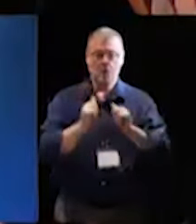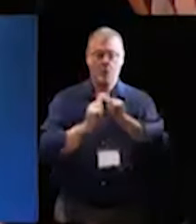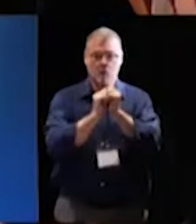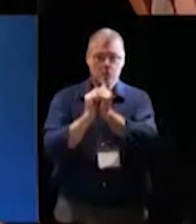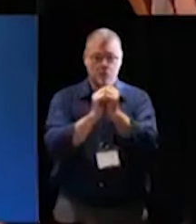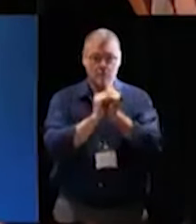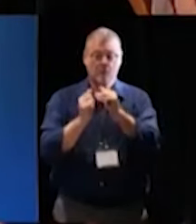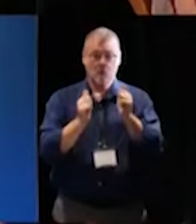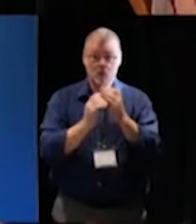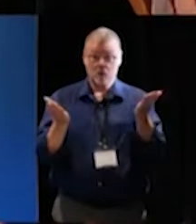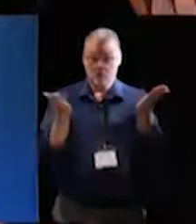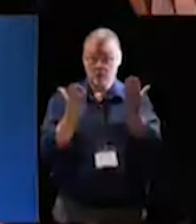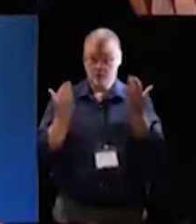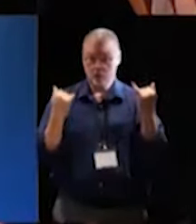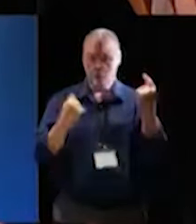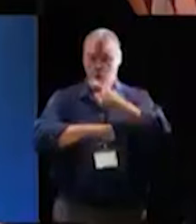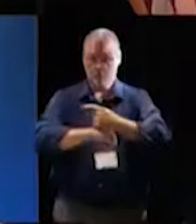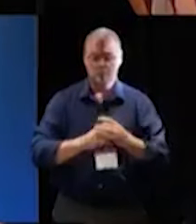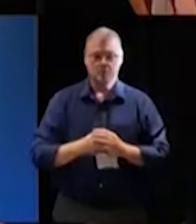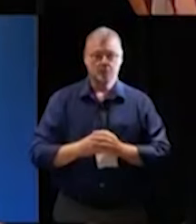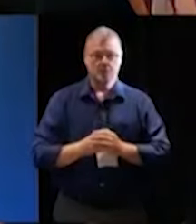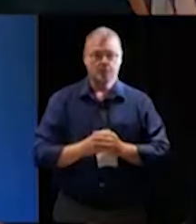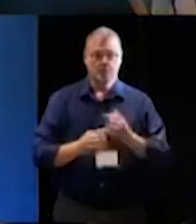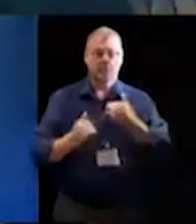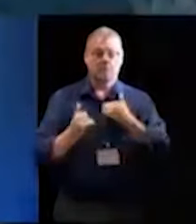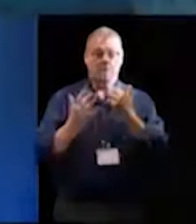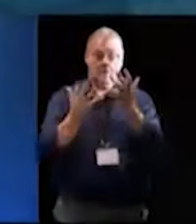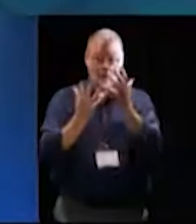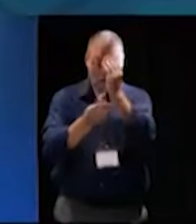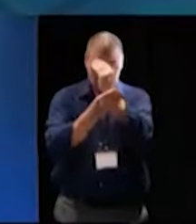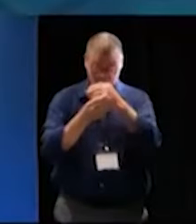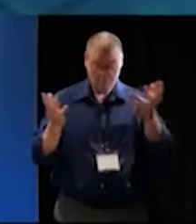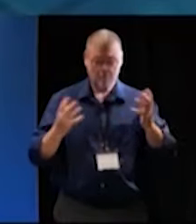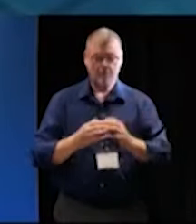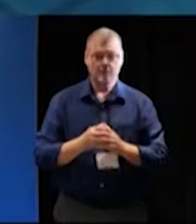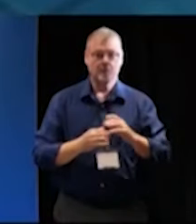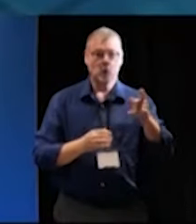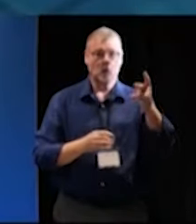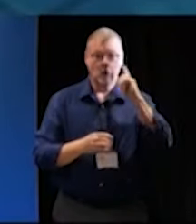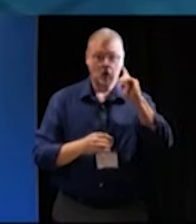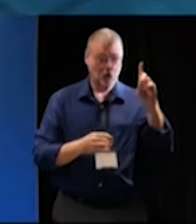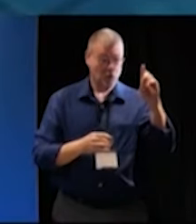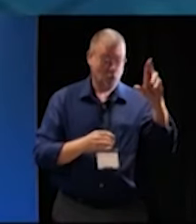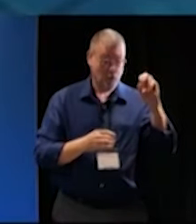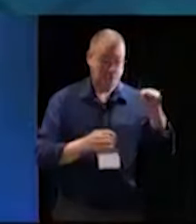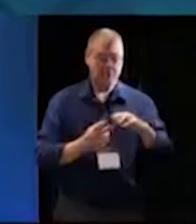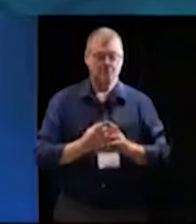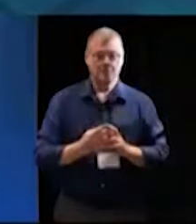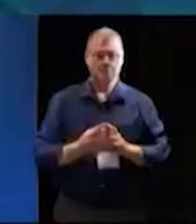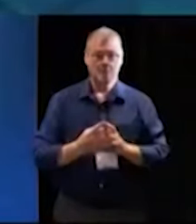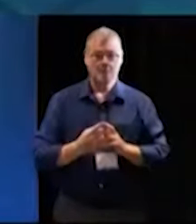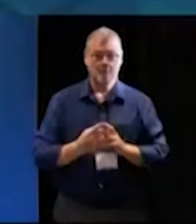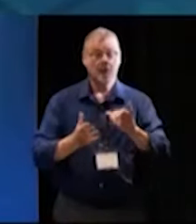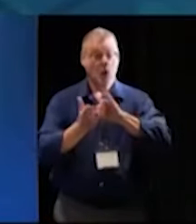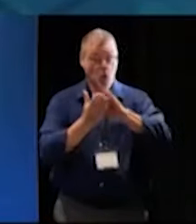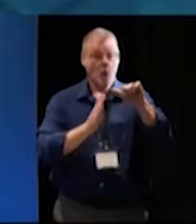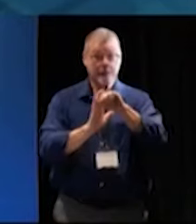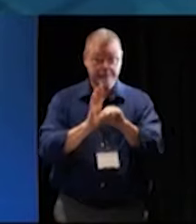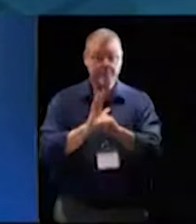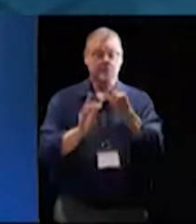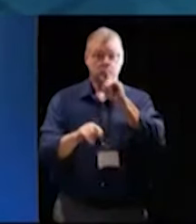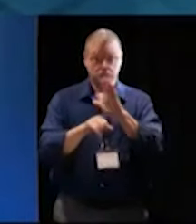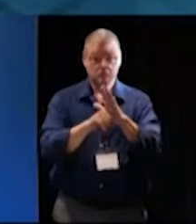bringing together all of you here today. Now, I want to say this. You heard it from Doreen. New York State is seriously committed to climate